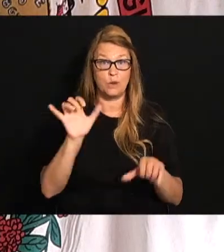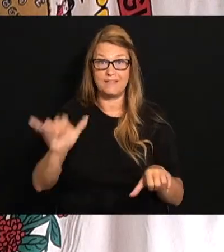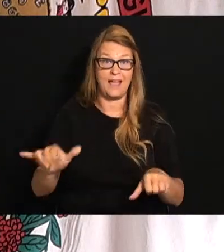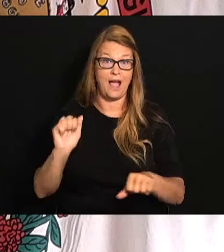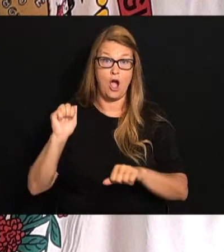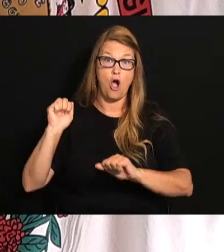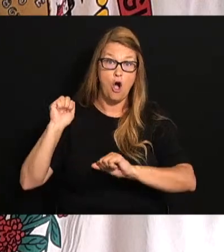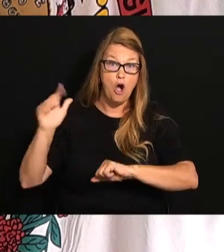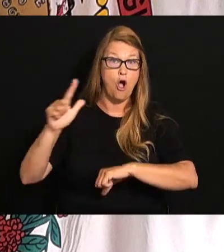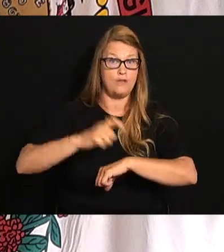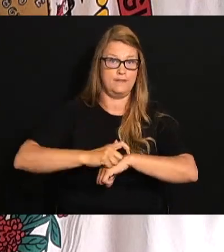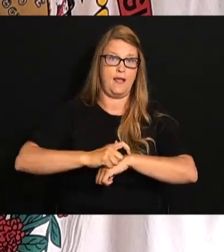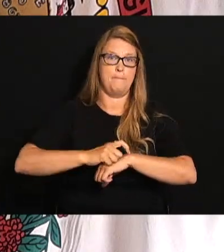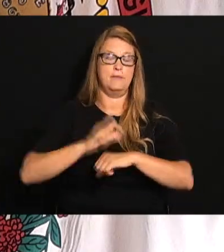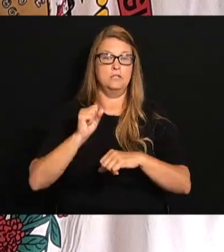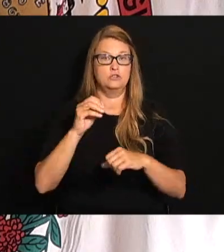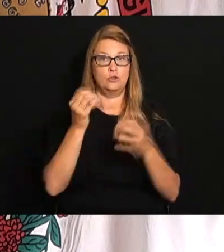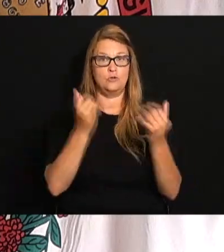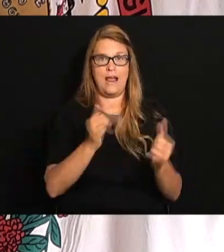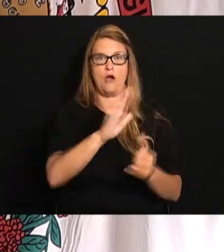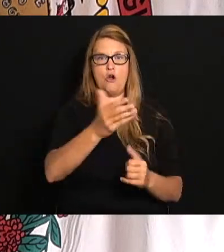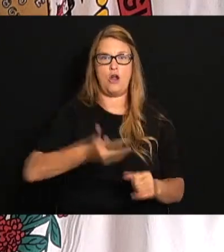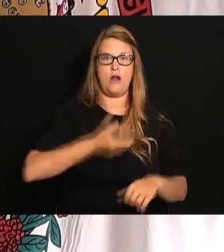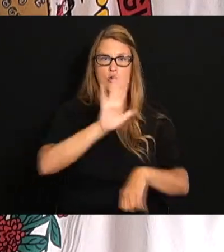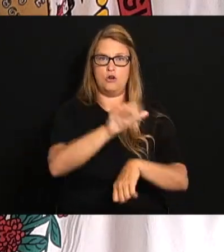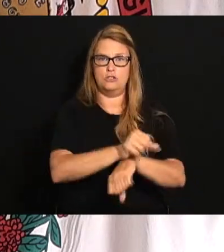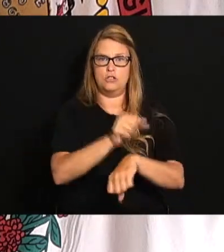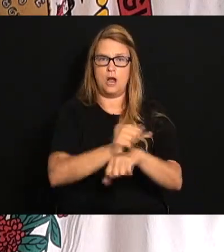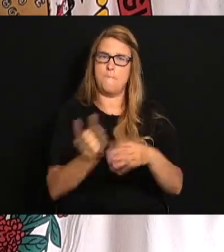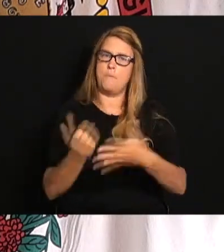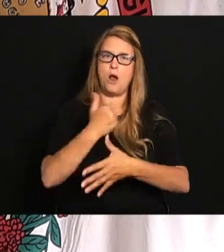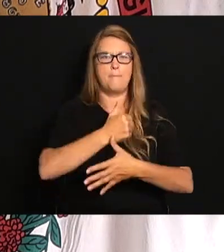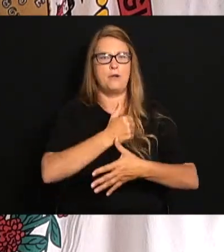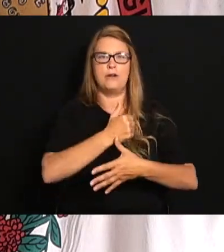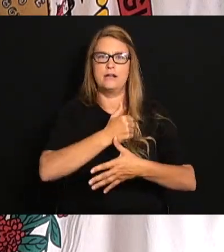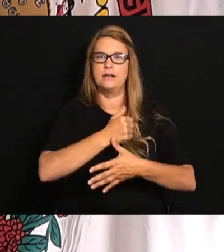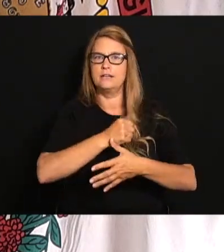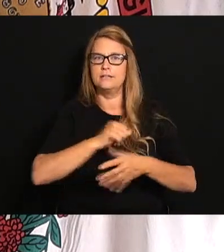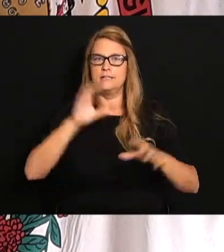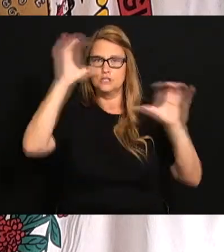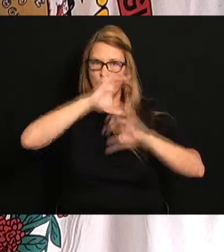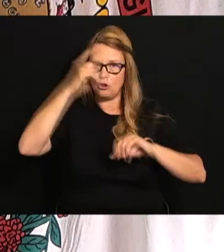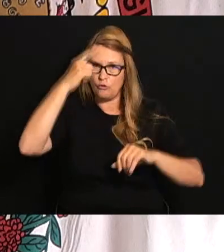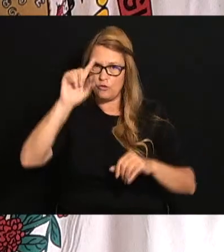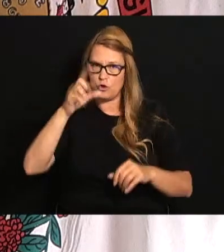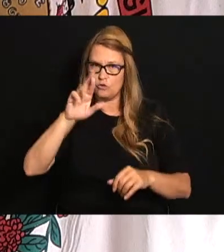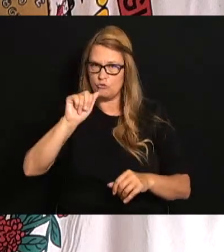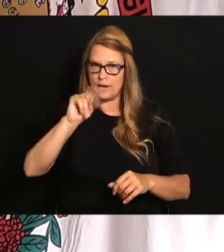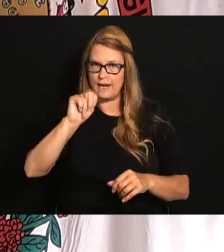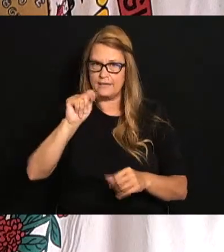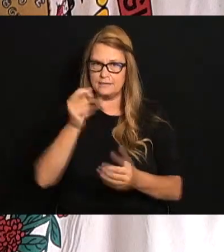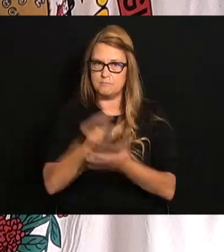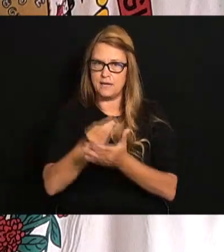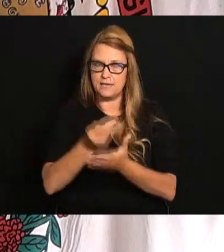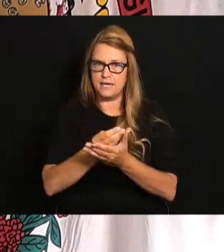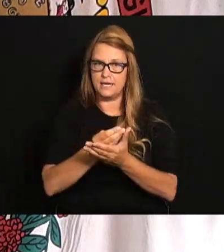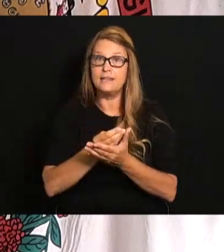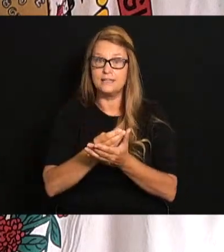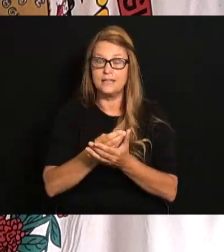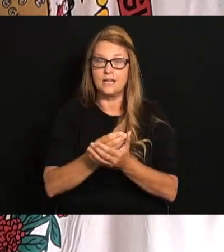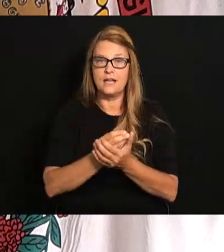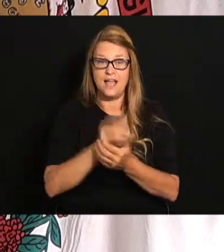having somebody that's doing it all the time in conjunction with the efforts that we're making, without any question, we'll more than pay for